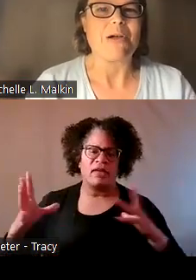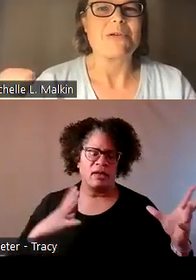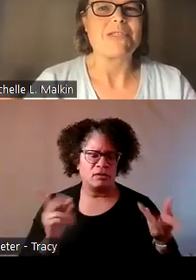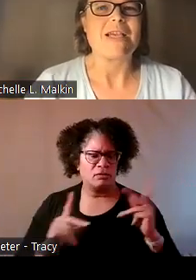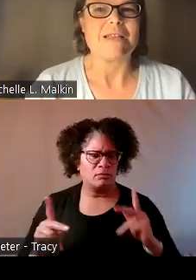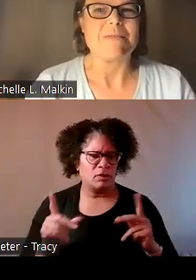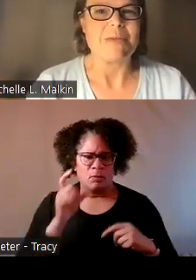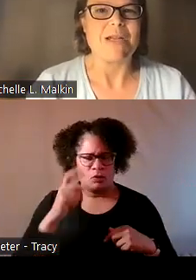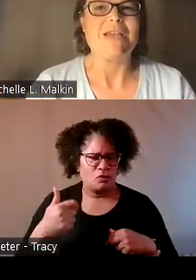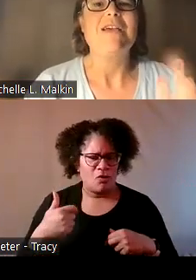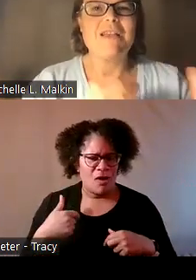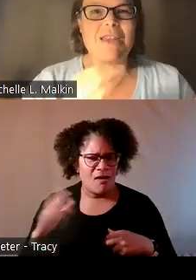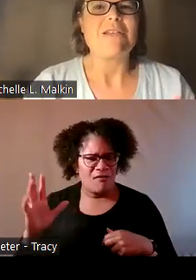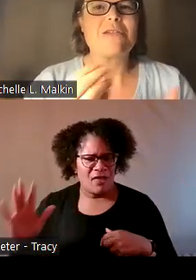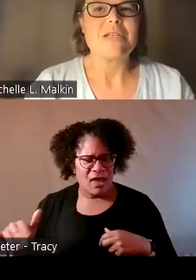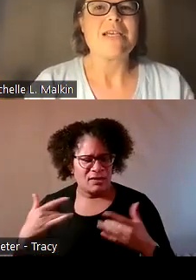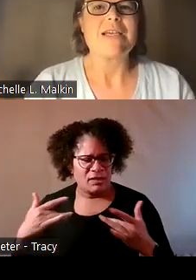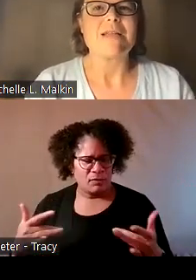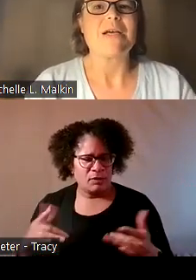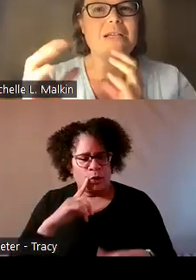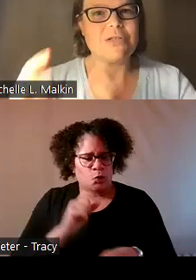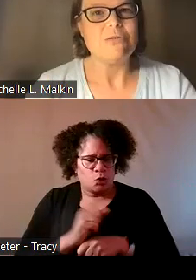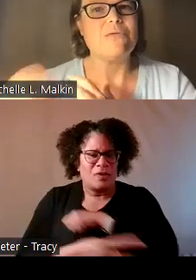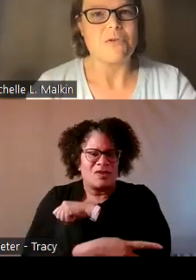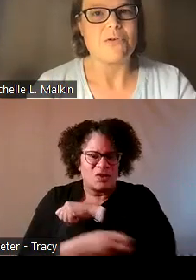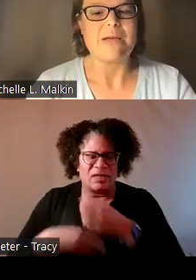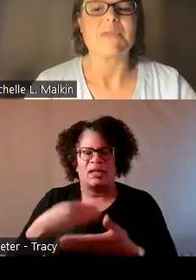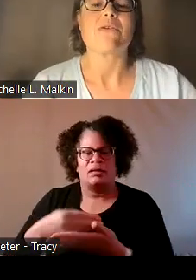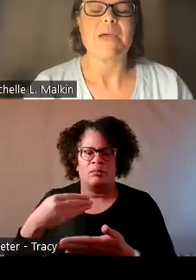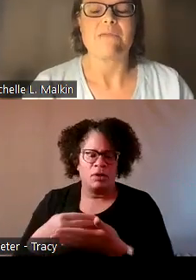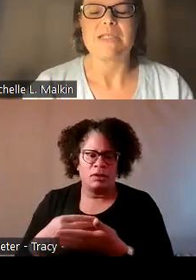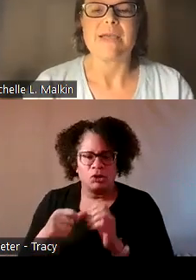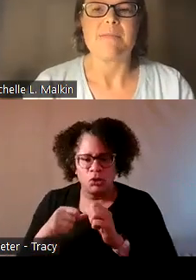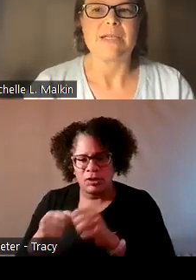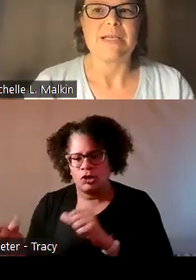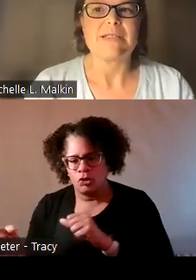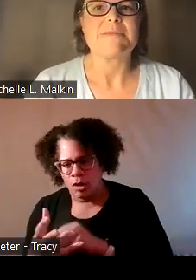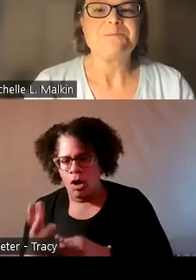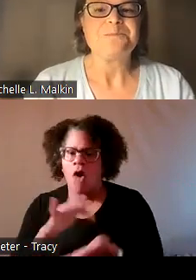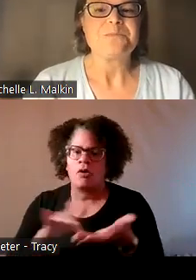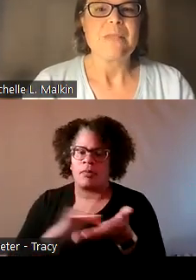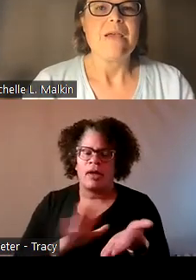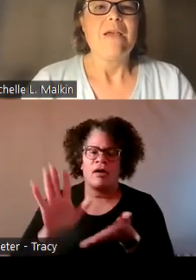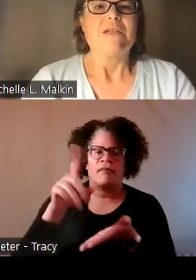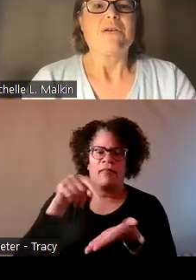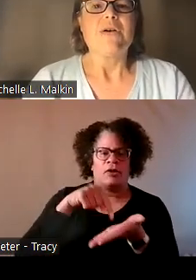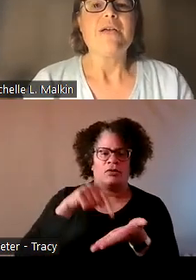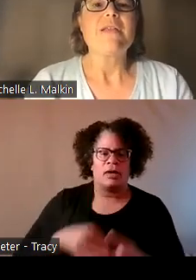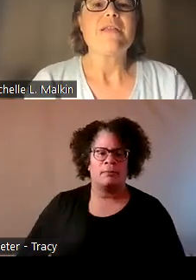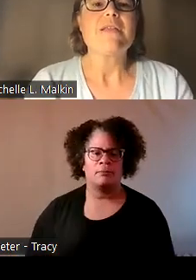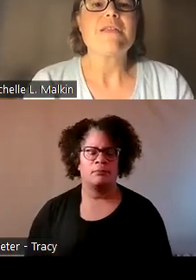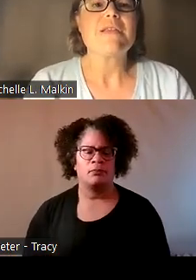gambling problem are taking the money. They're literally taking the money to further gambling or pay off these gambling debts.